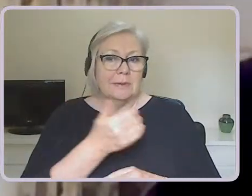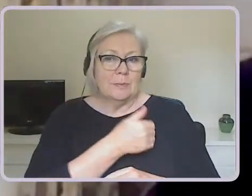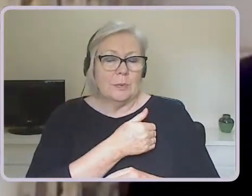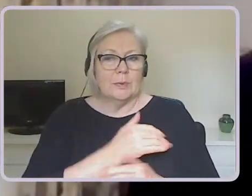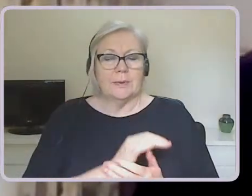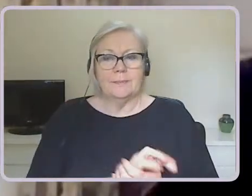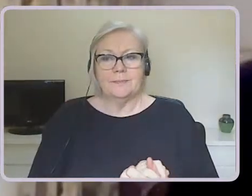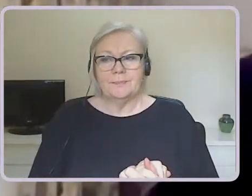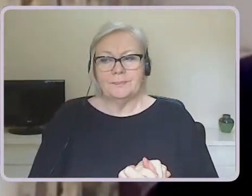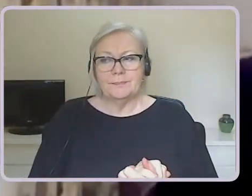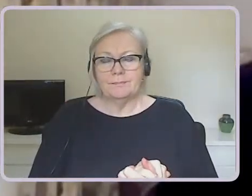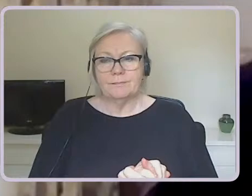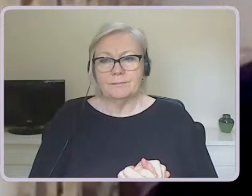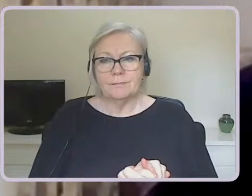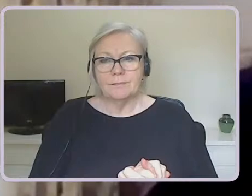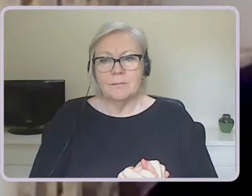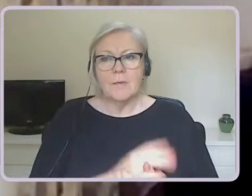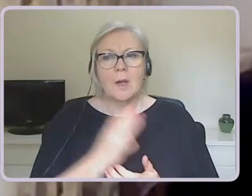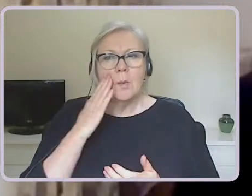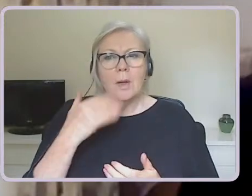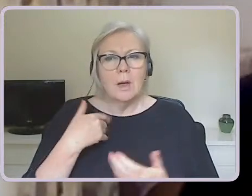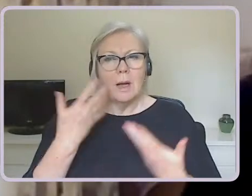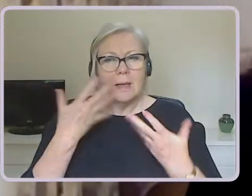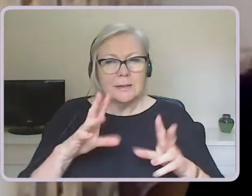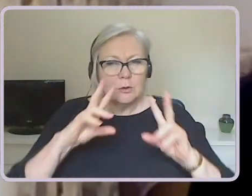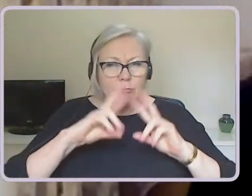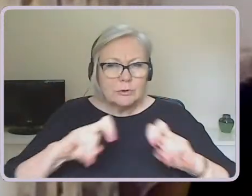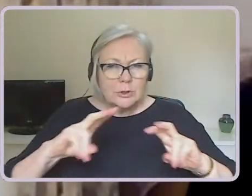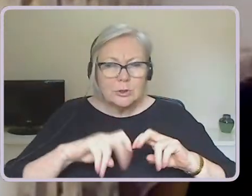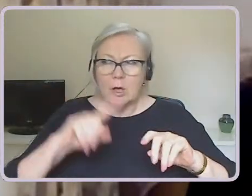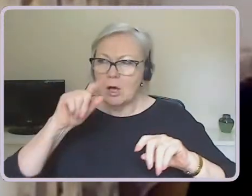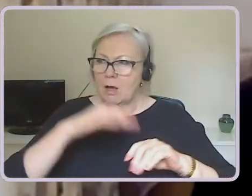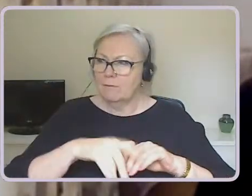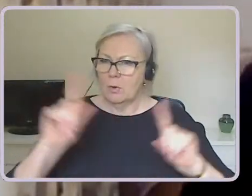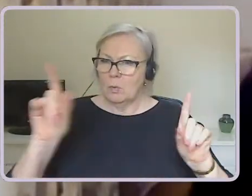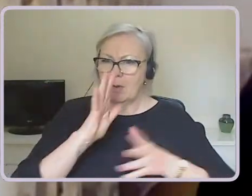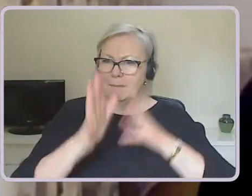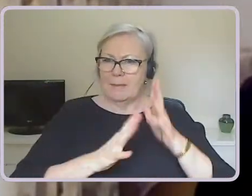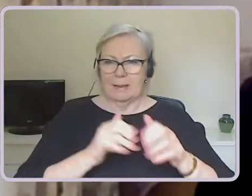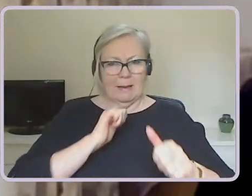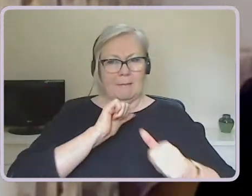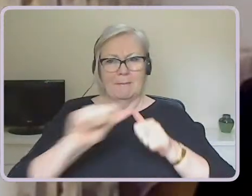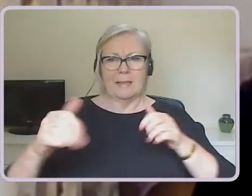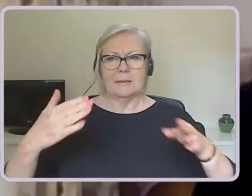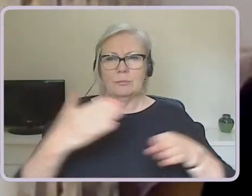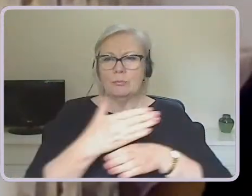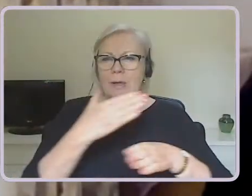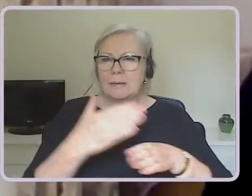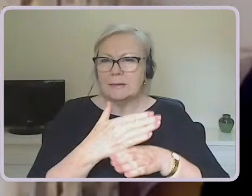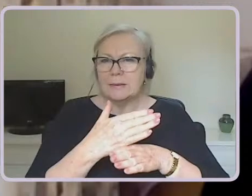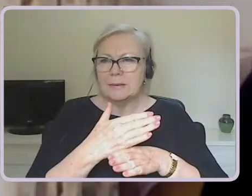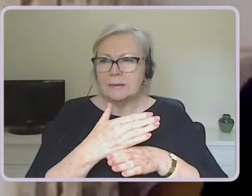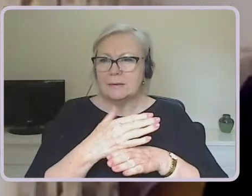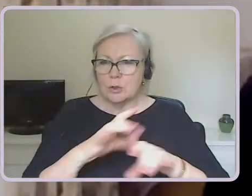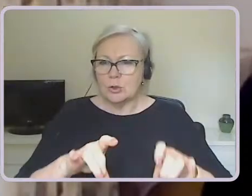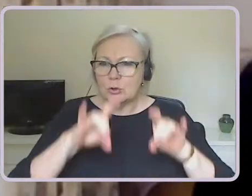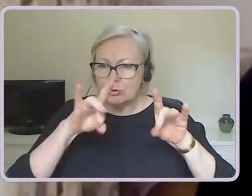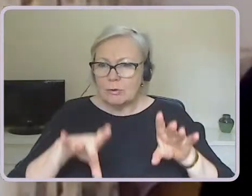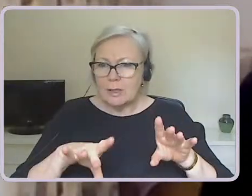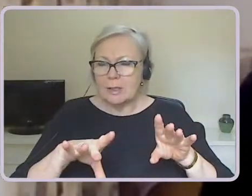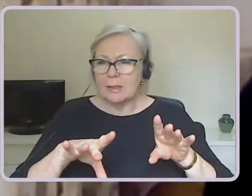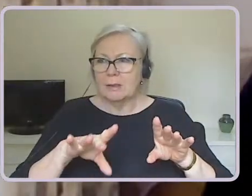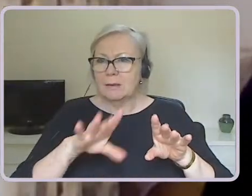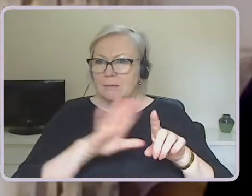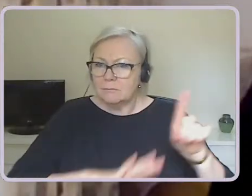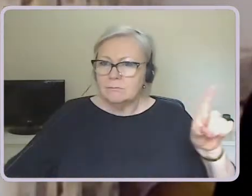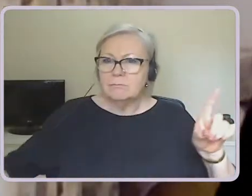when I did some research about what is best practice in Australia and nationally for working